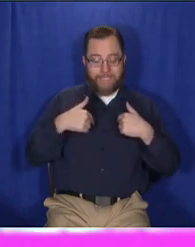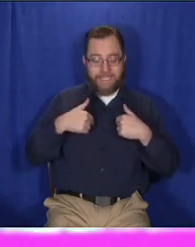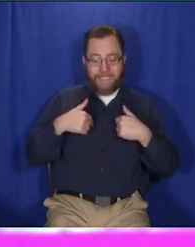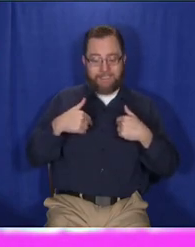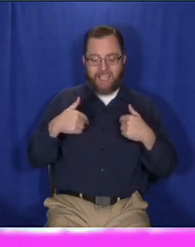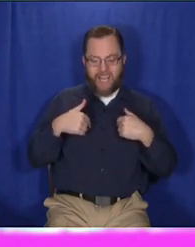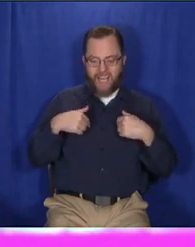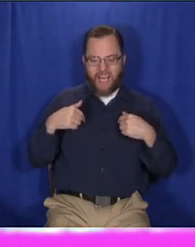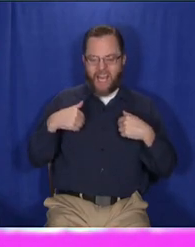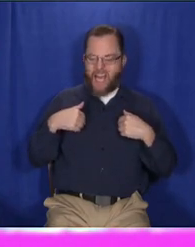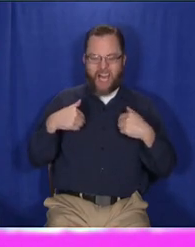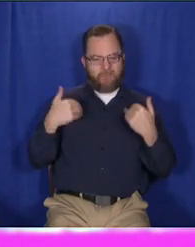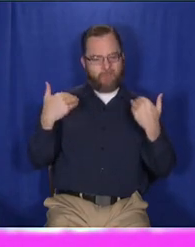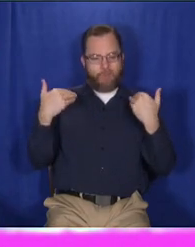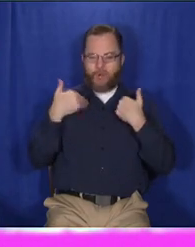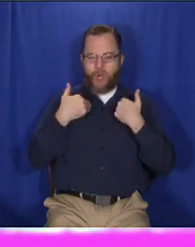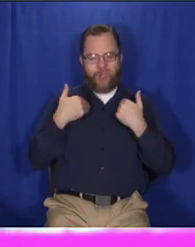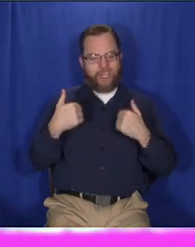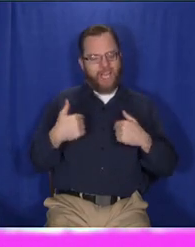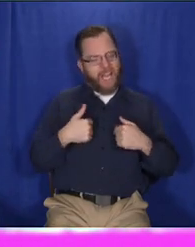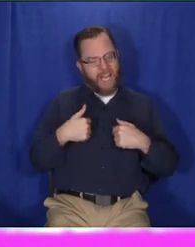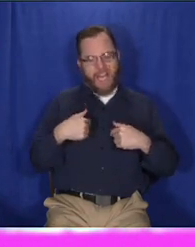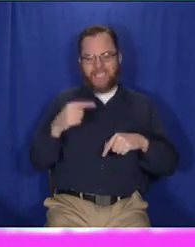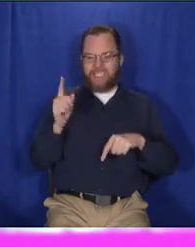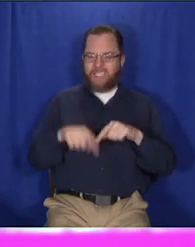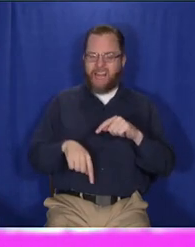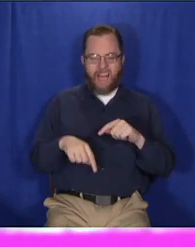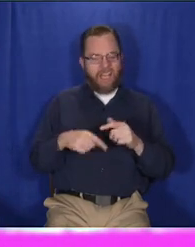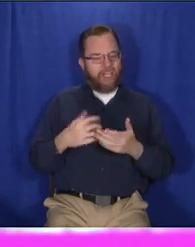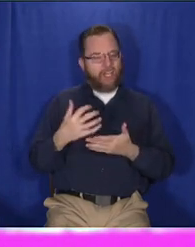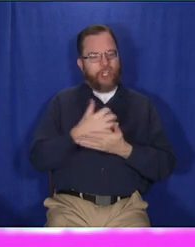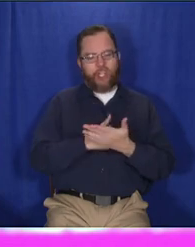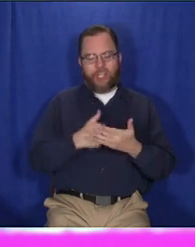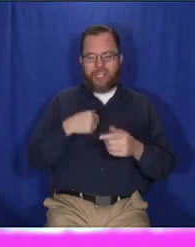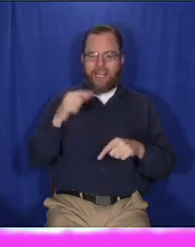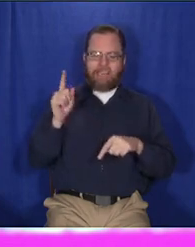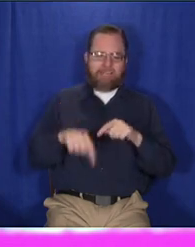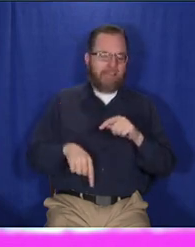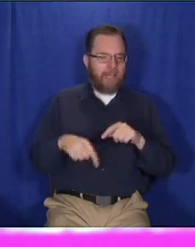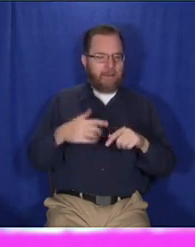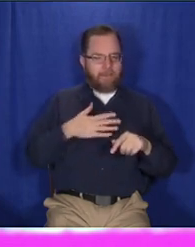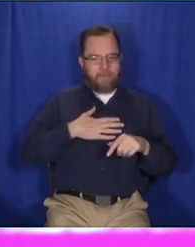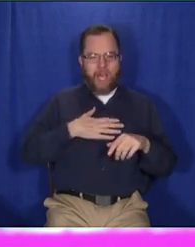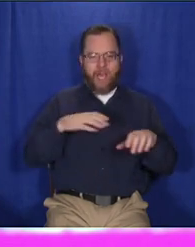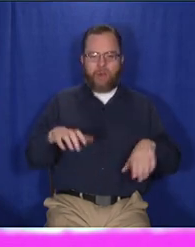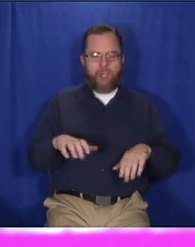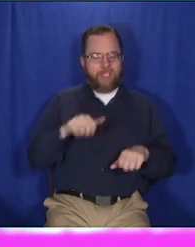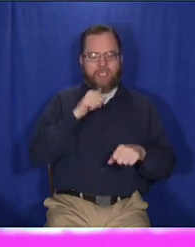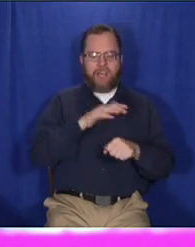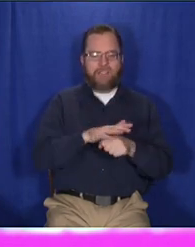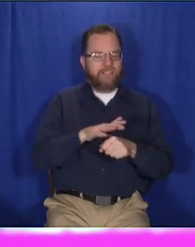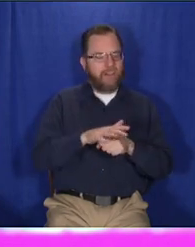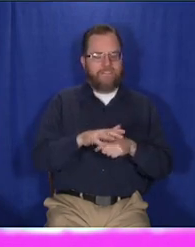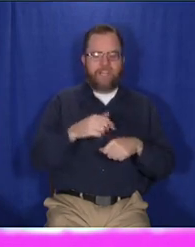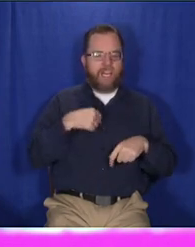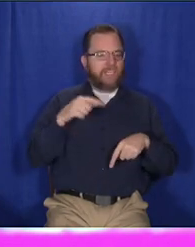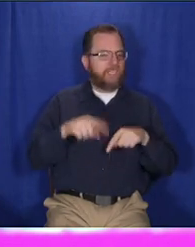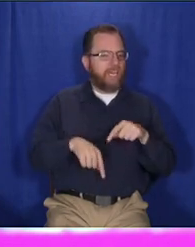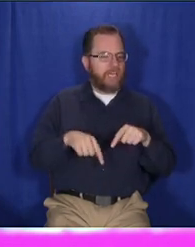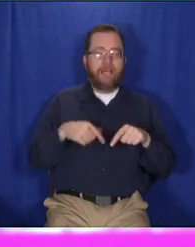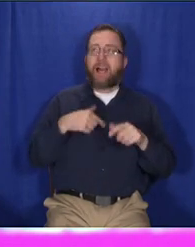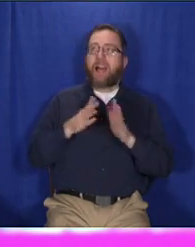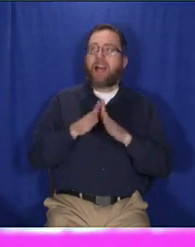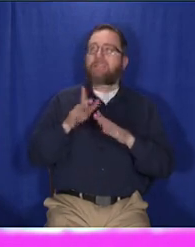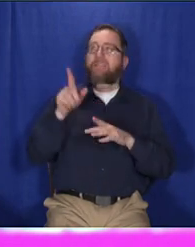not outweigh my bad. God, I know you're going to judge me for my sin, and my good works are not enough. And God, I am pleading with you to save